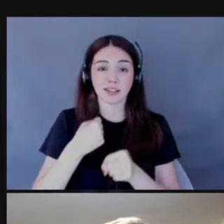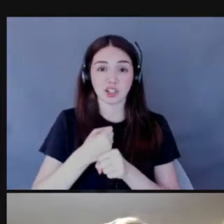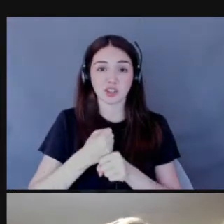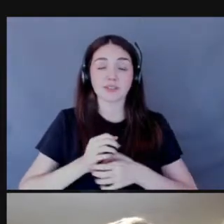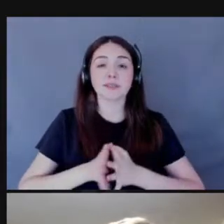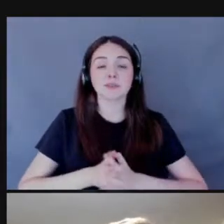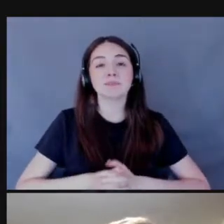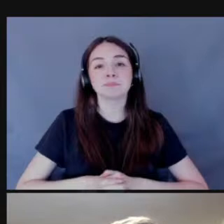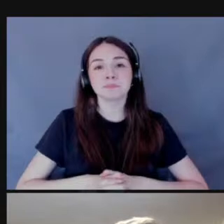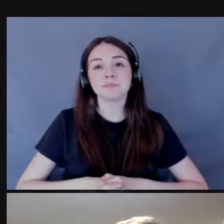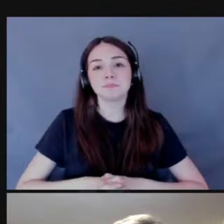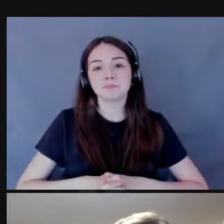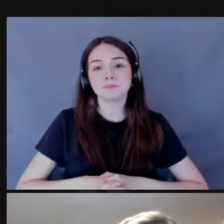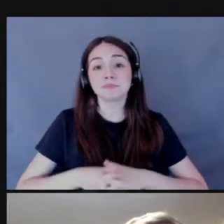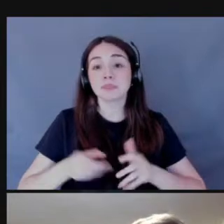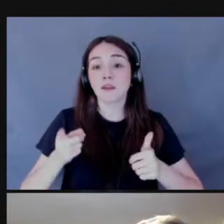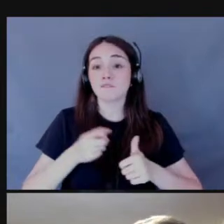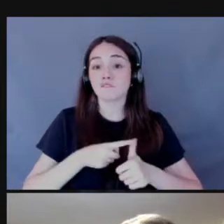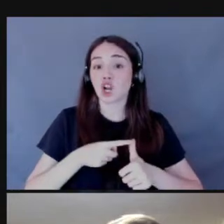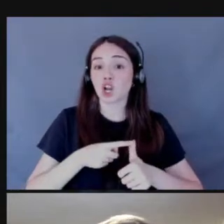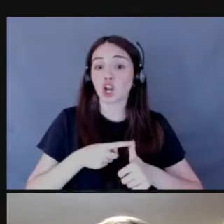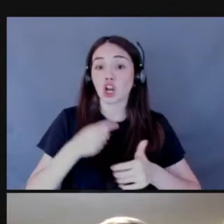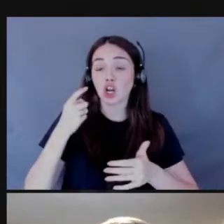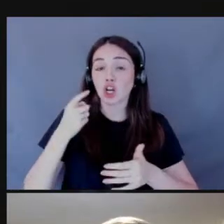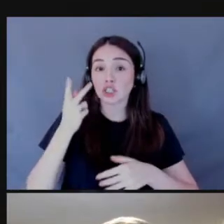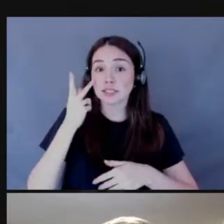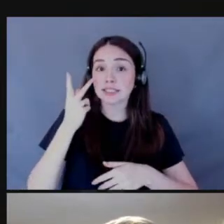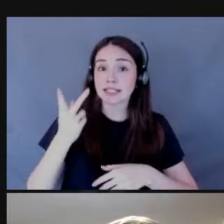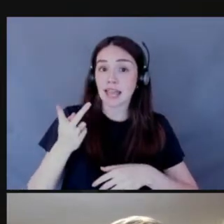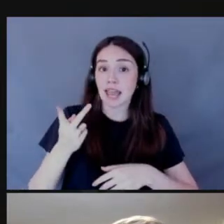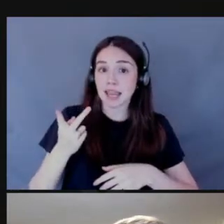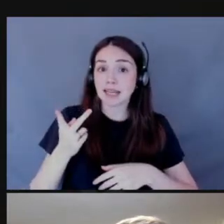So the first sightings of Chessie the sea serpent